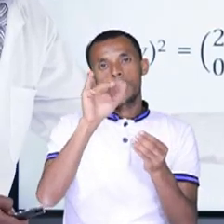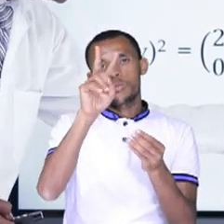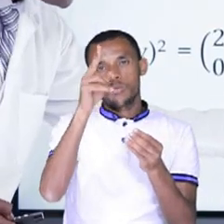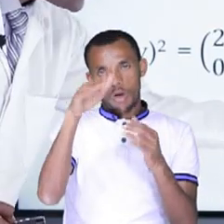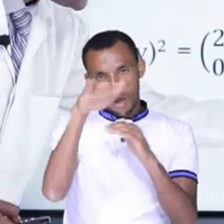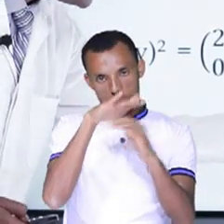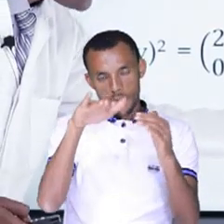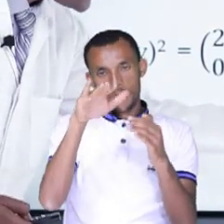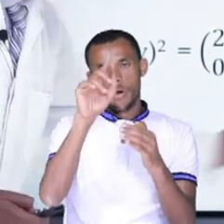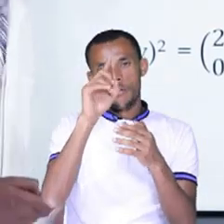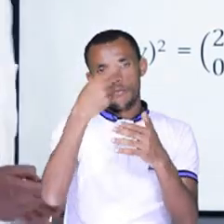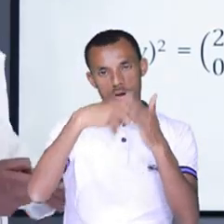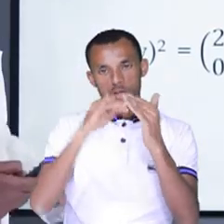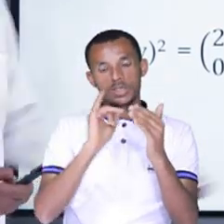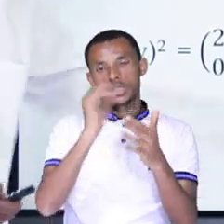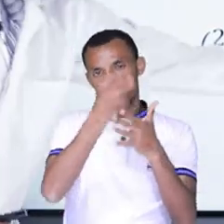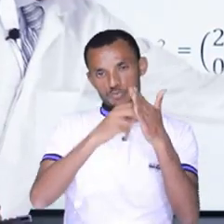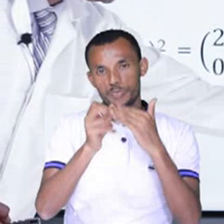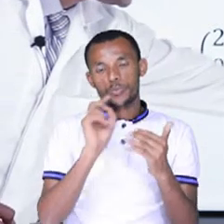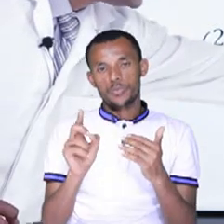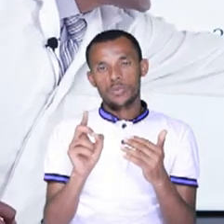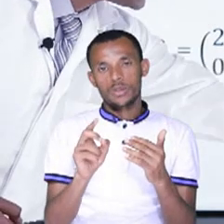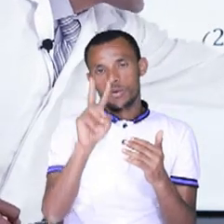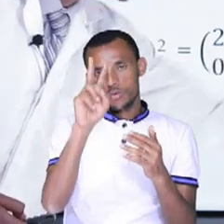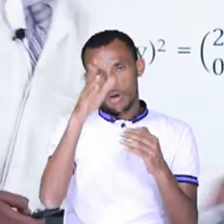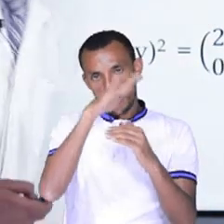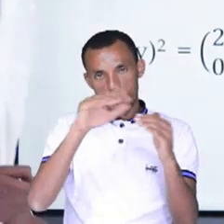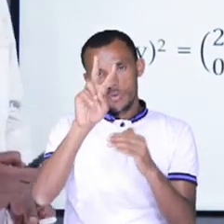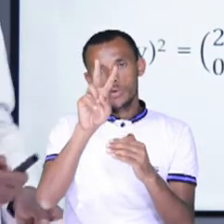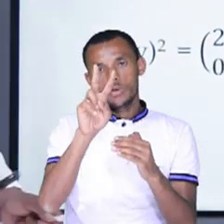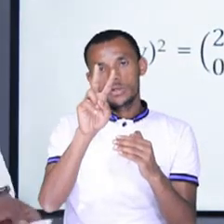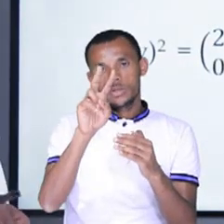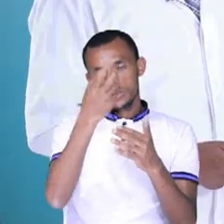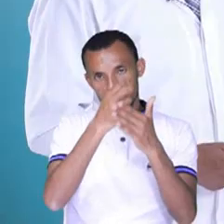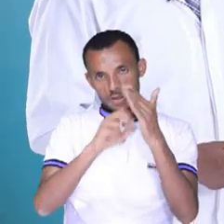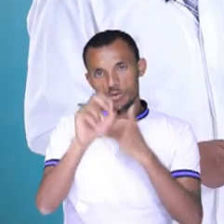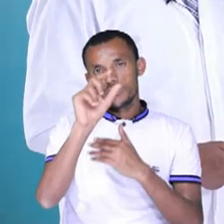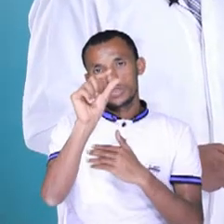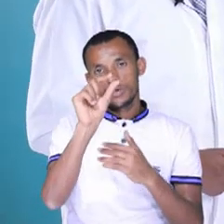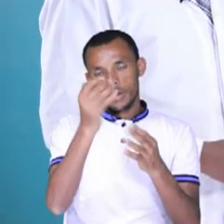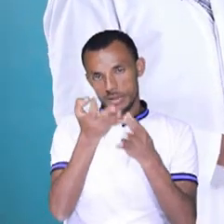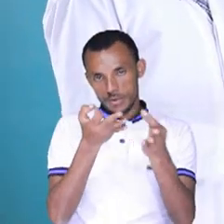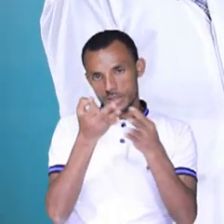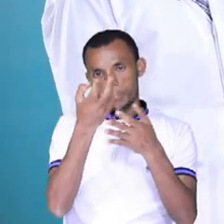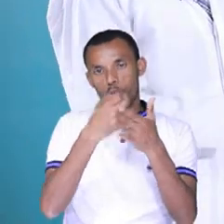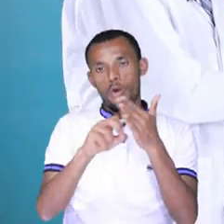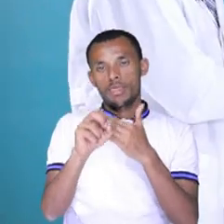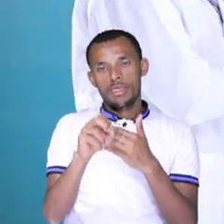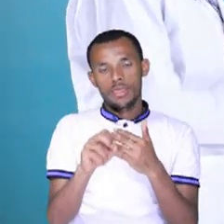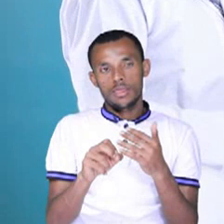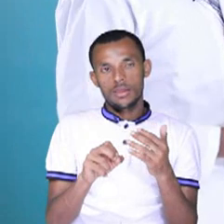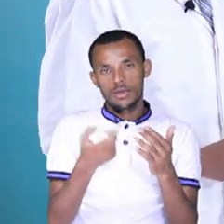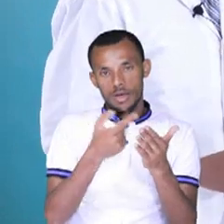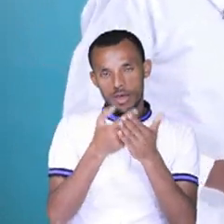what is that? It is the coefficient of this product. 2 above 2, it is the coefficient of that expression. Product.